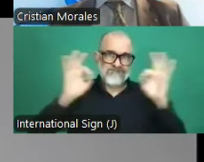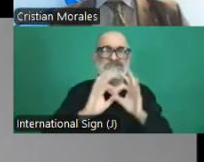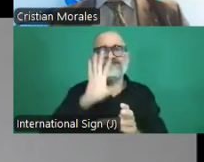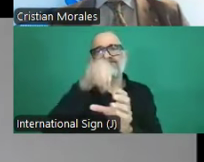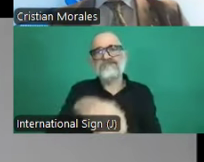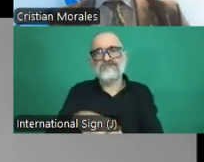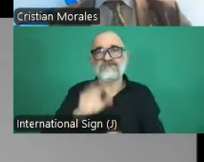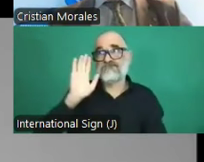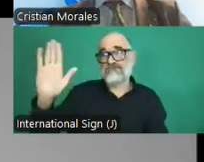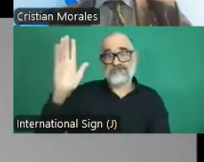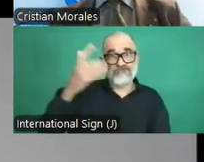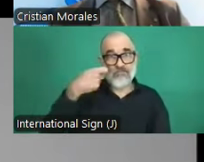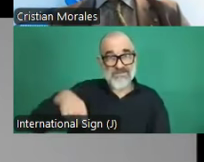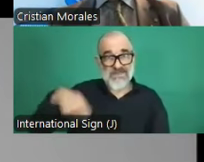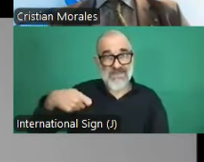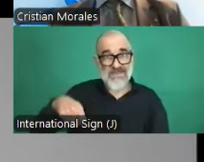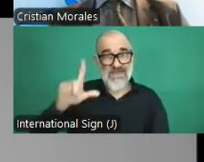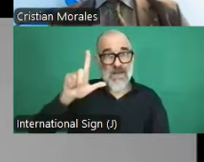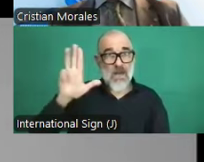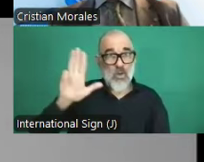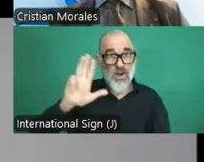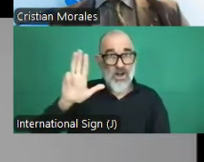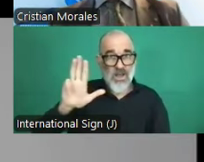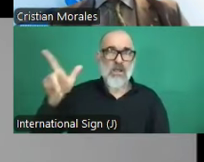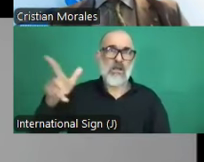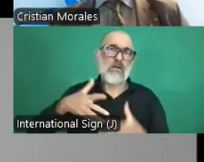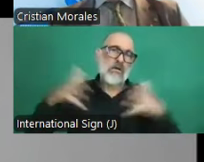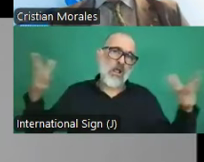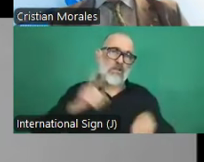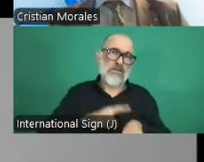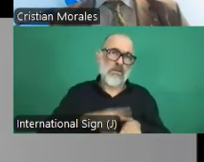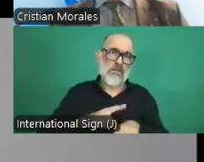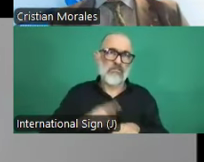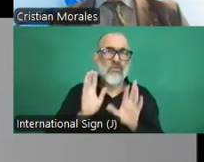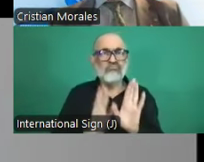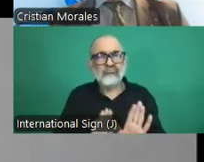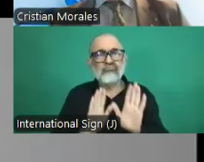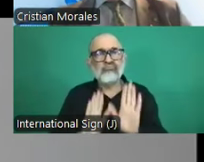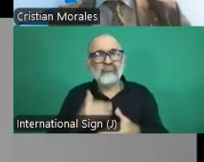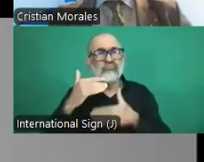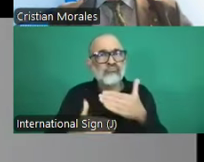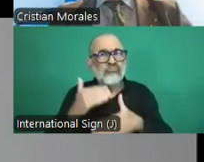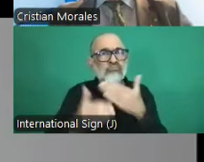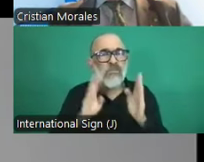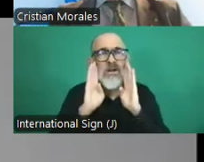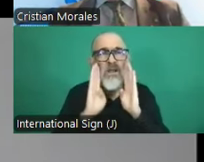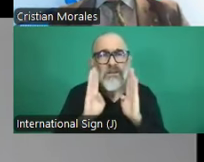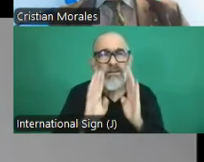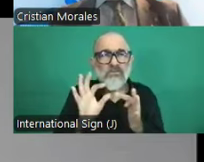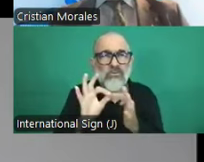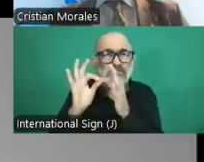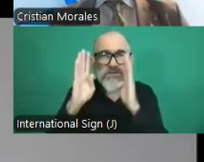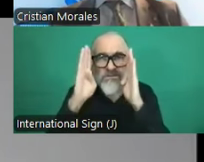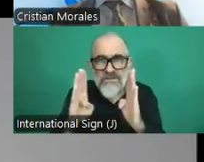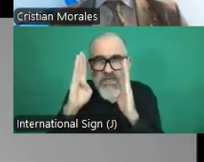wait for specialized care that is existent. There are consultations, tests, procedures, and